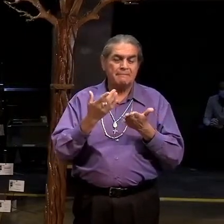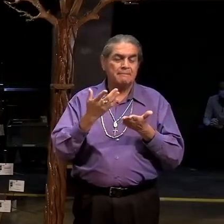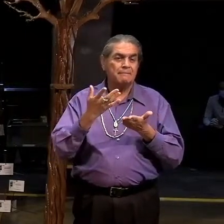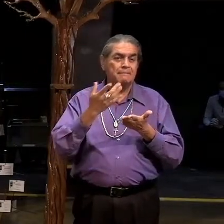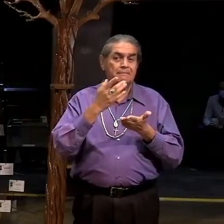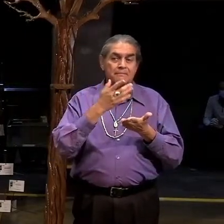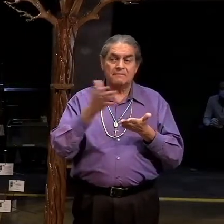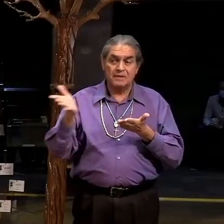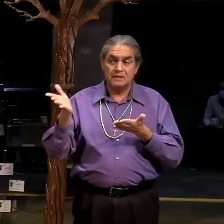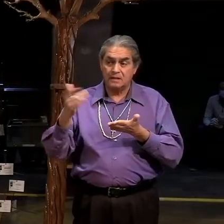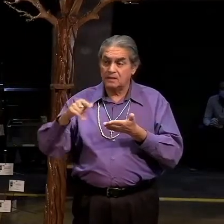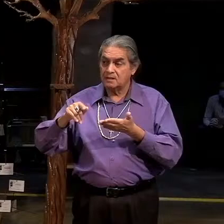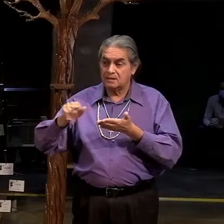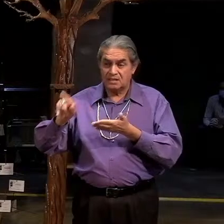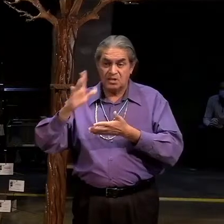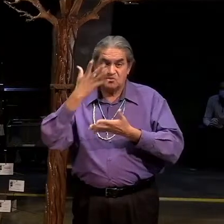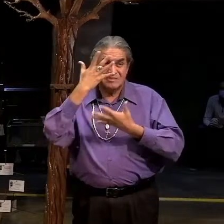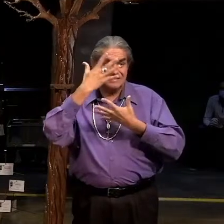asleep.